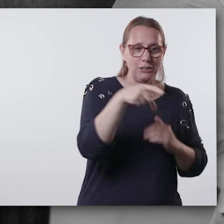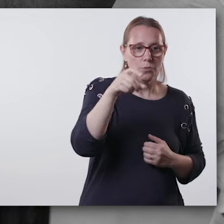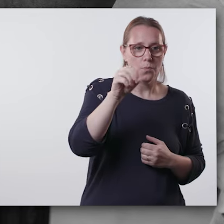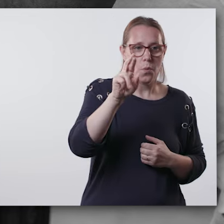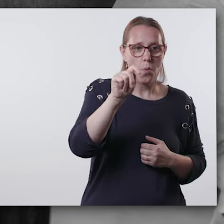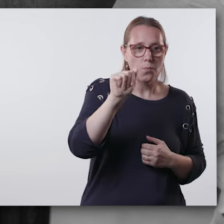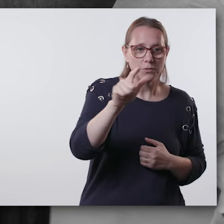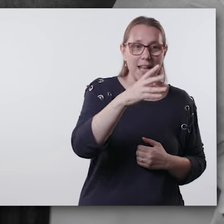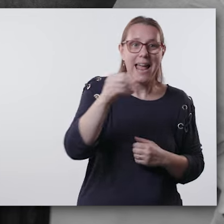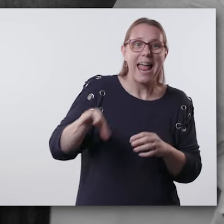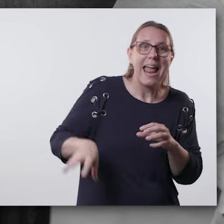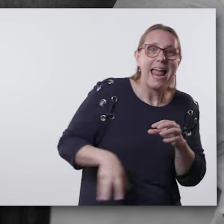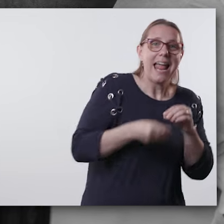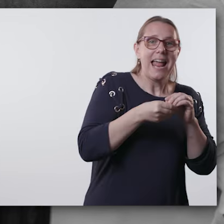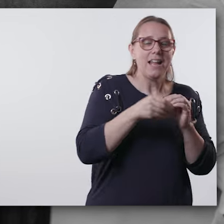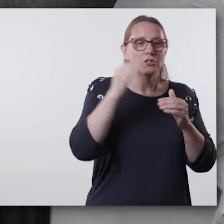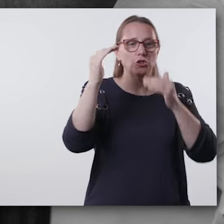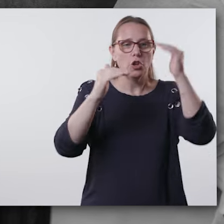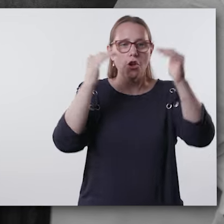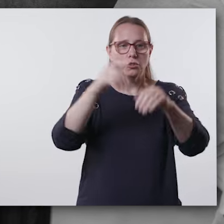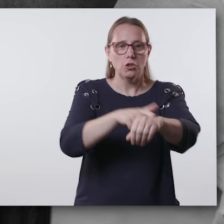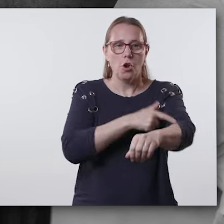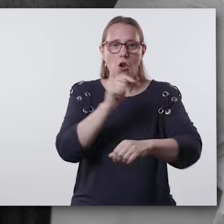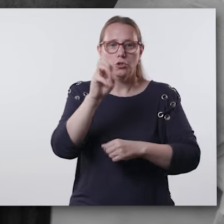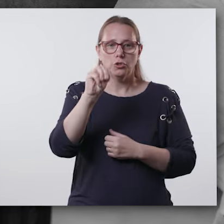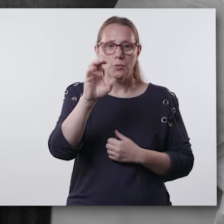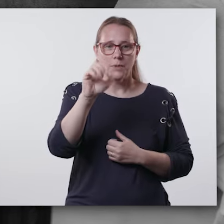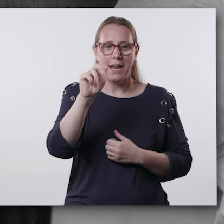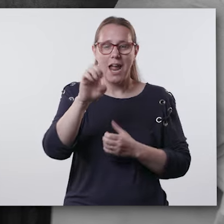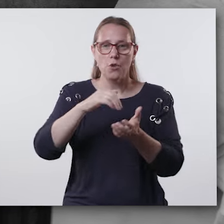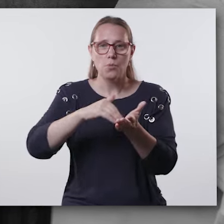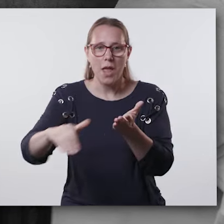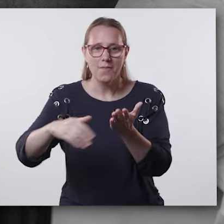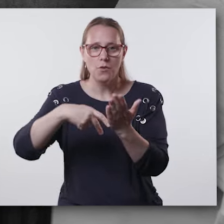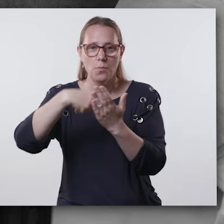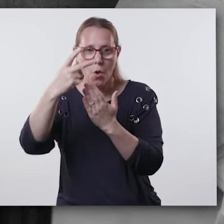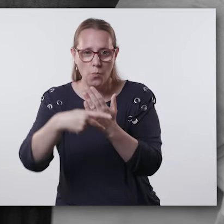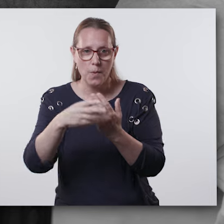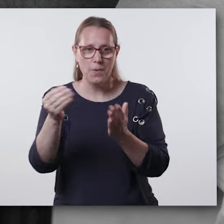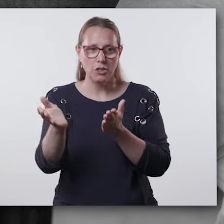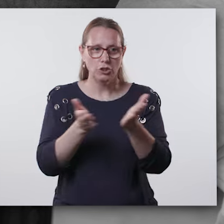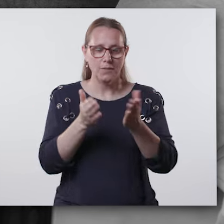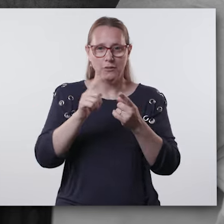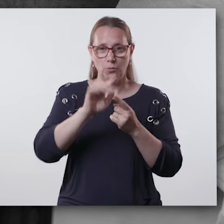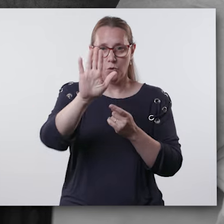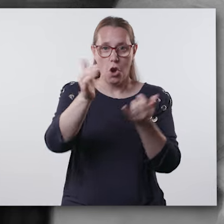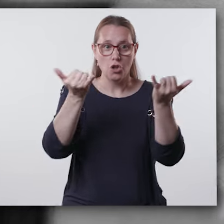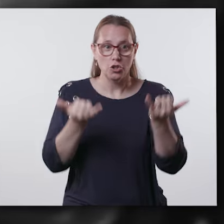adult long-term care waiver programs and services to your current Medicaid provider enrollment.